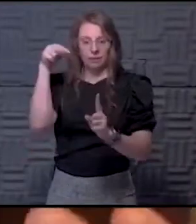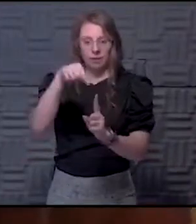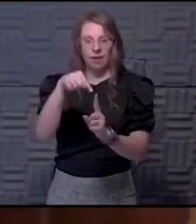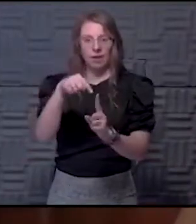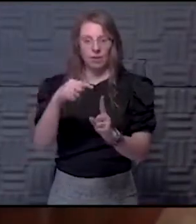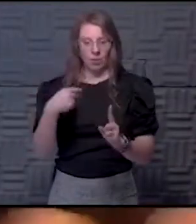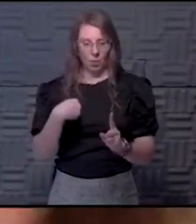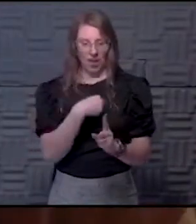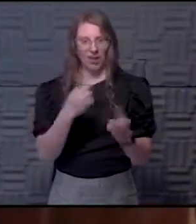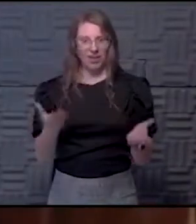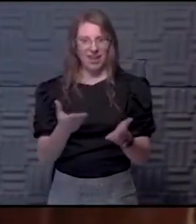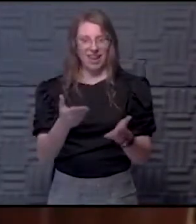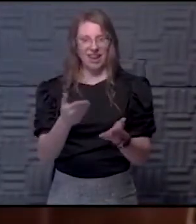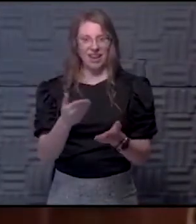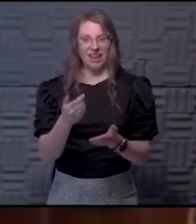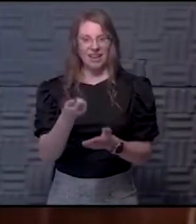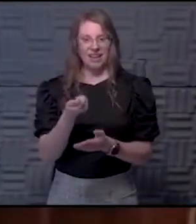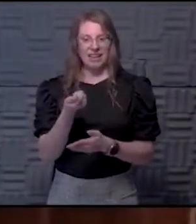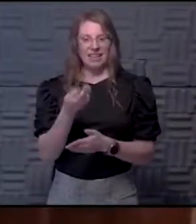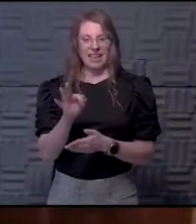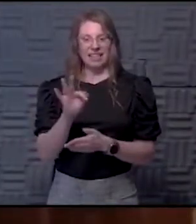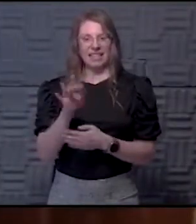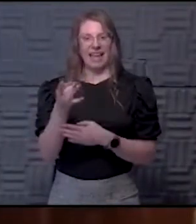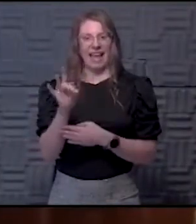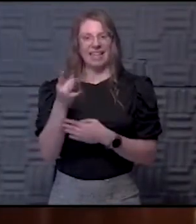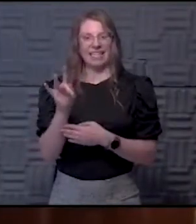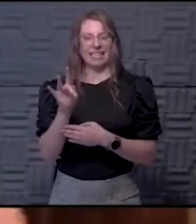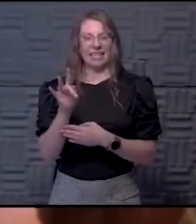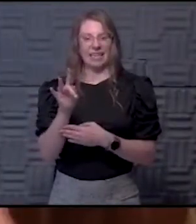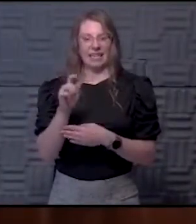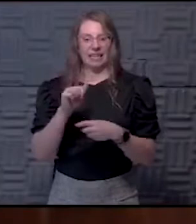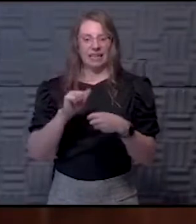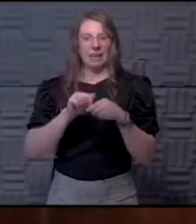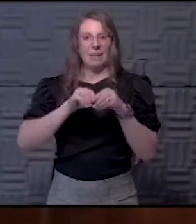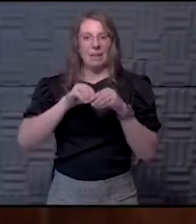our own 1918 pandemic-like